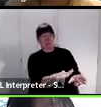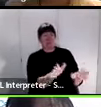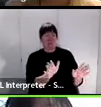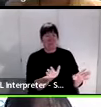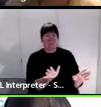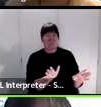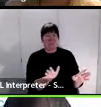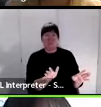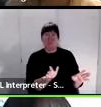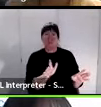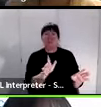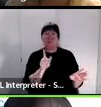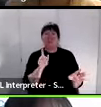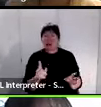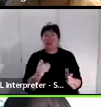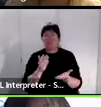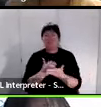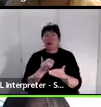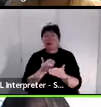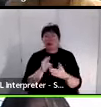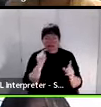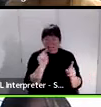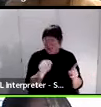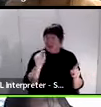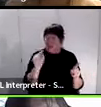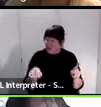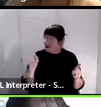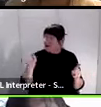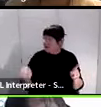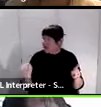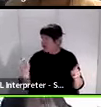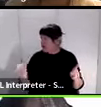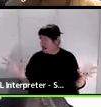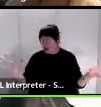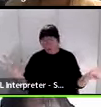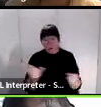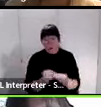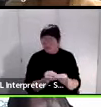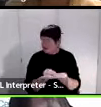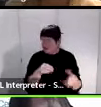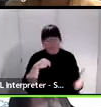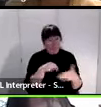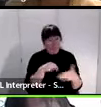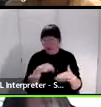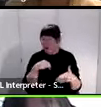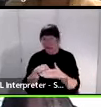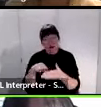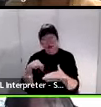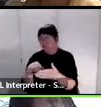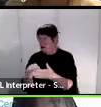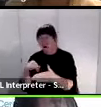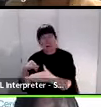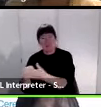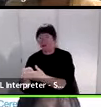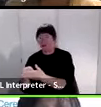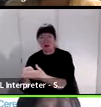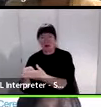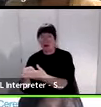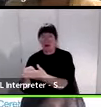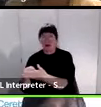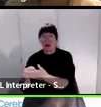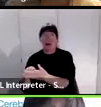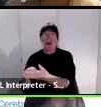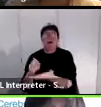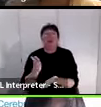the cumulative effects of access barrier after access barrier after access barrier.